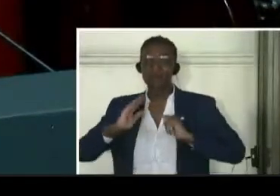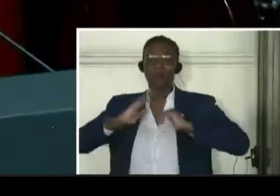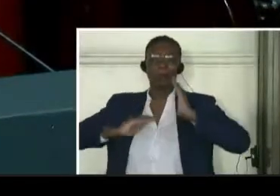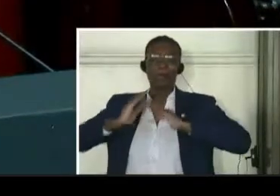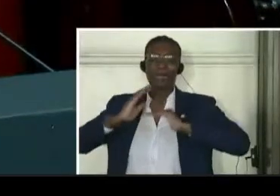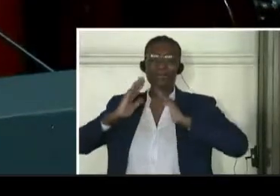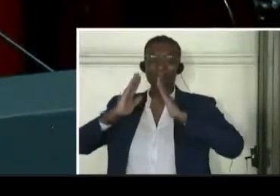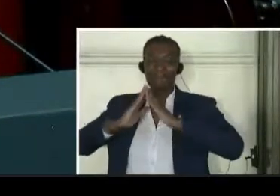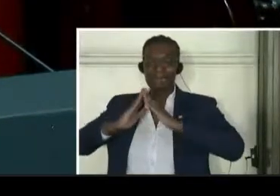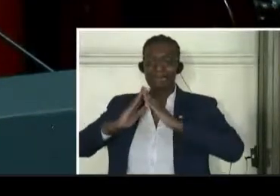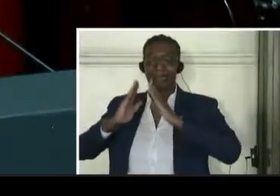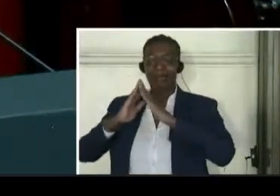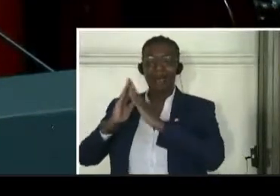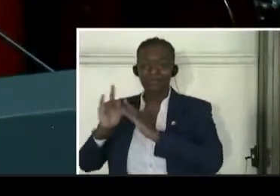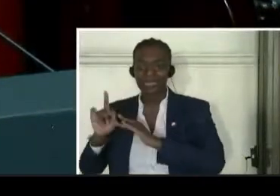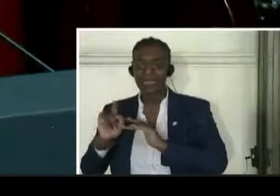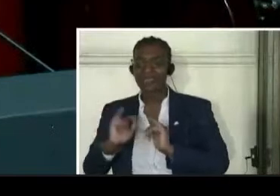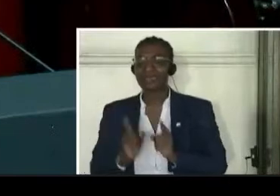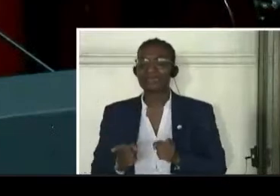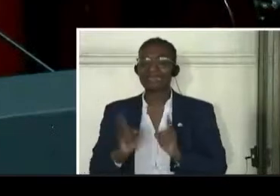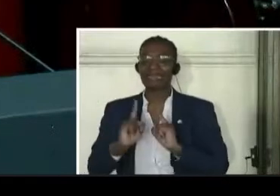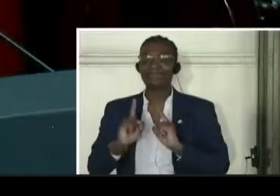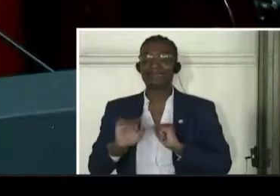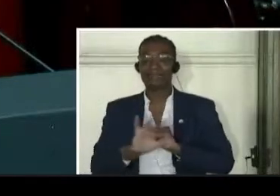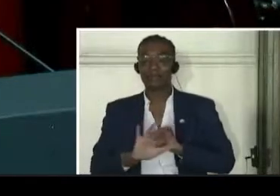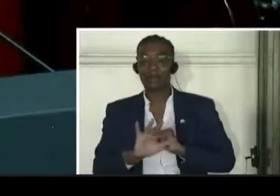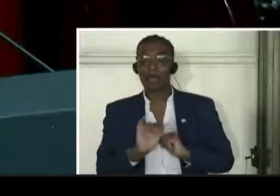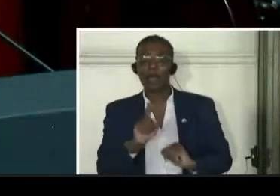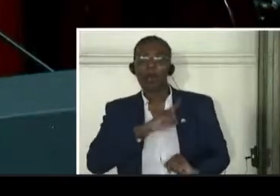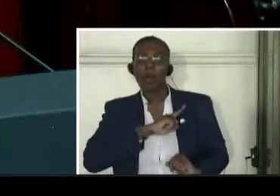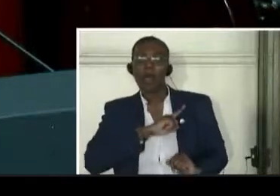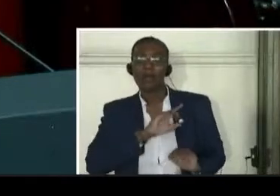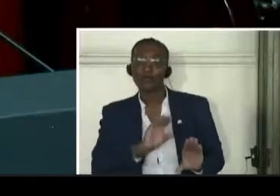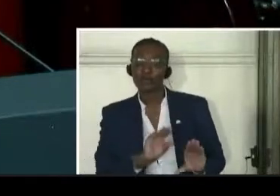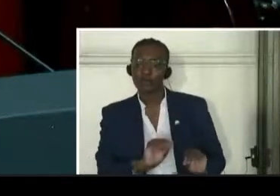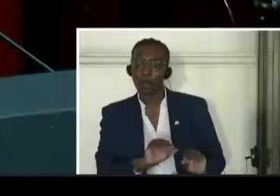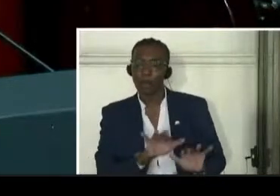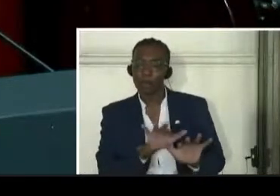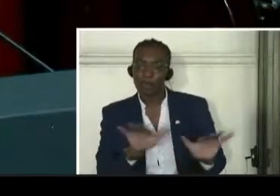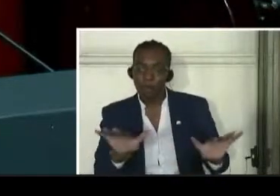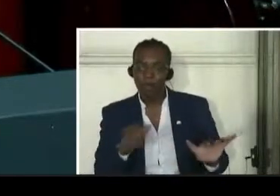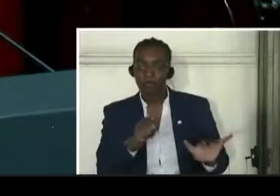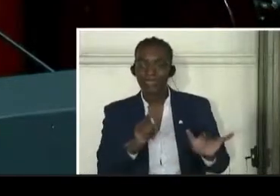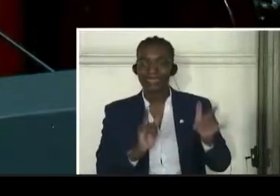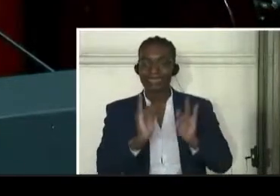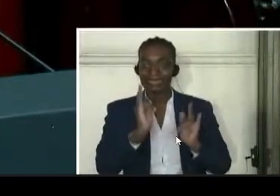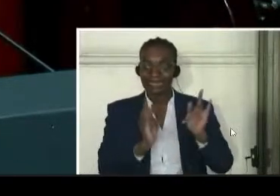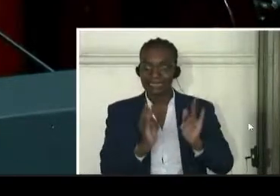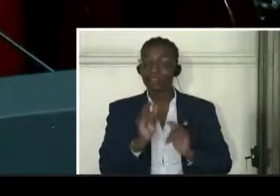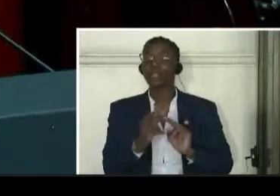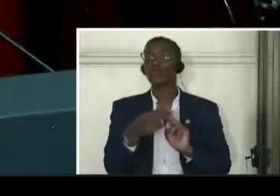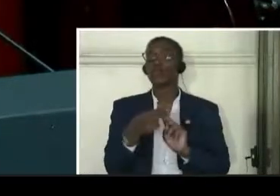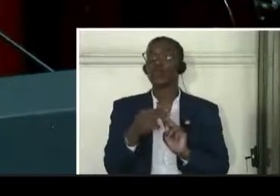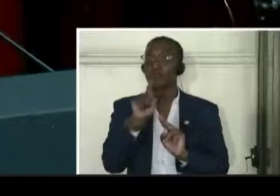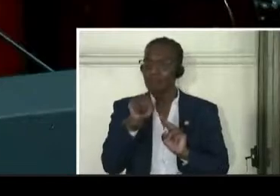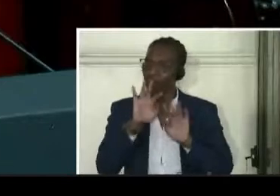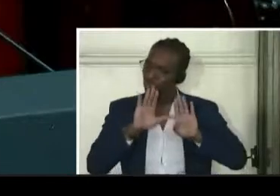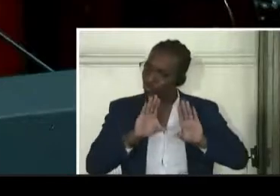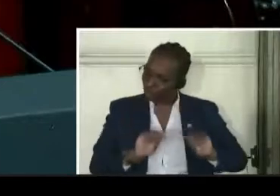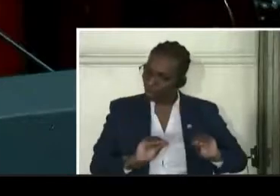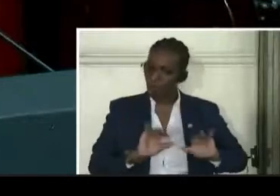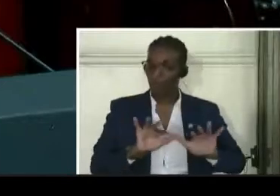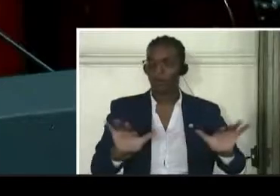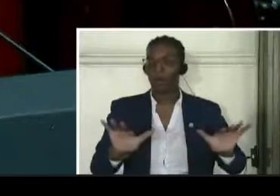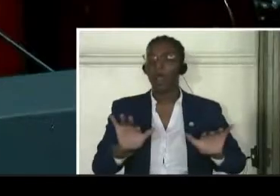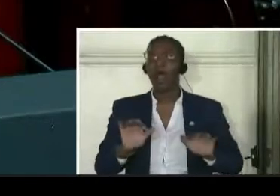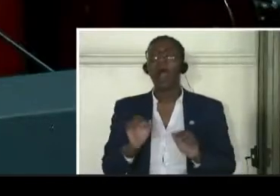dangerous floodplains? Why were they not stopped by the city's land invasion unit? How did so many